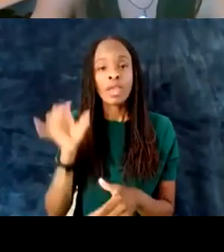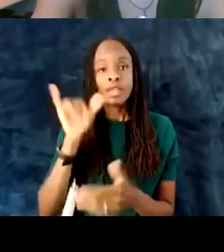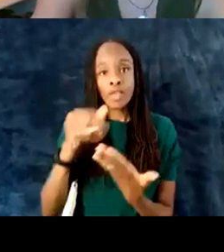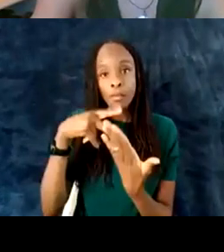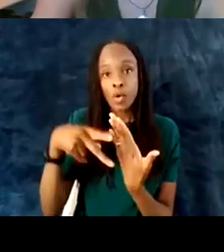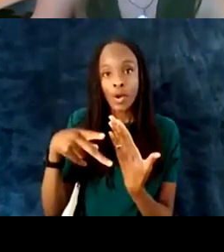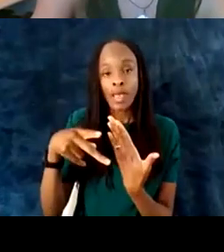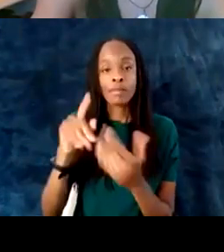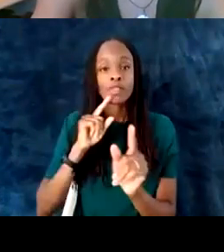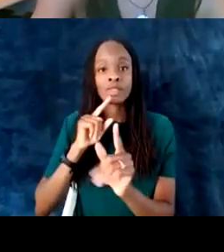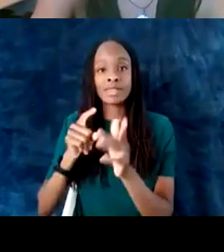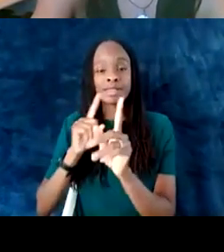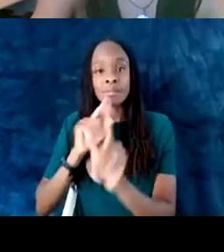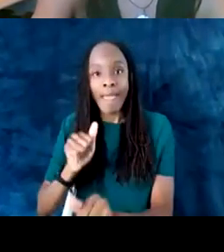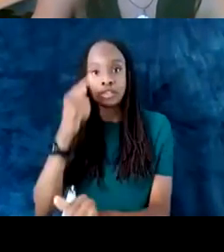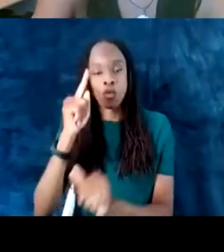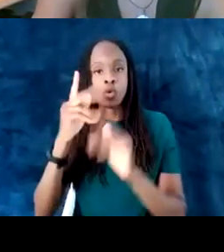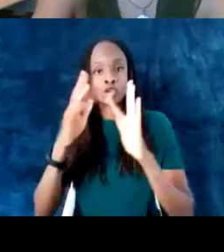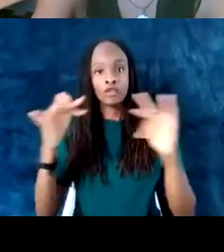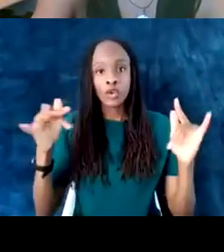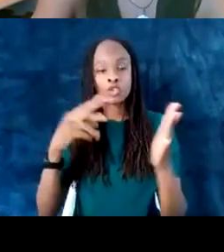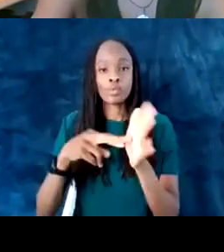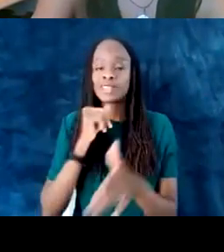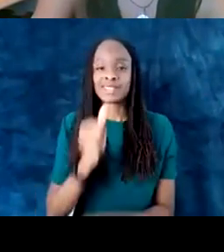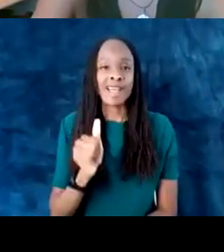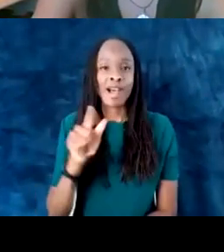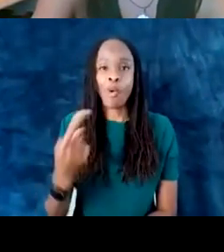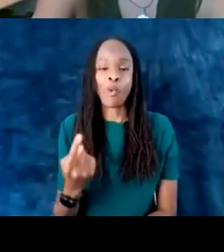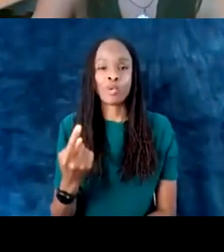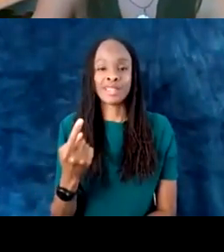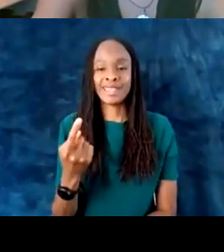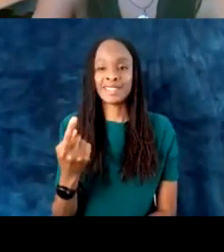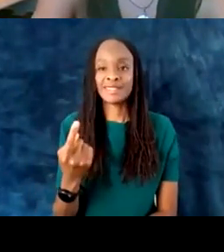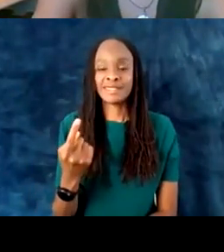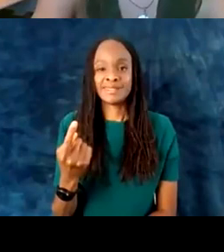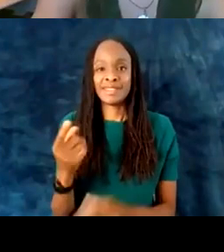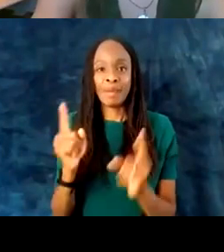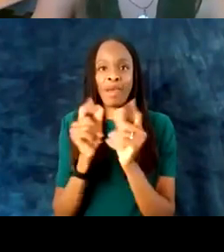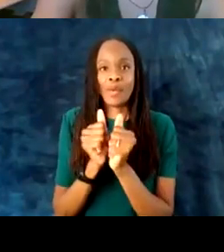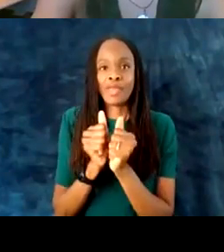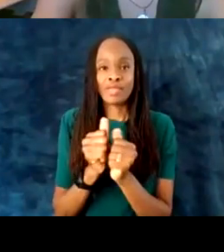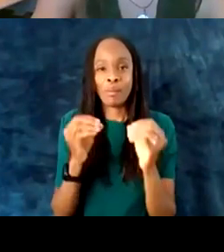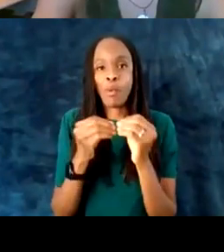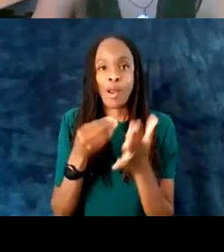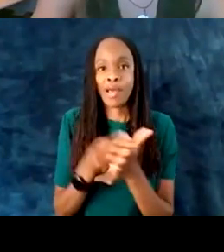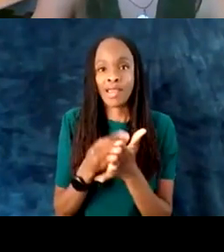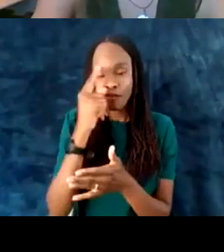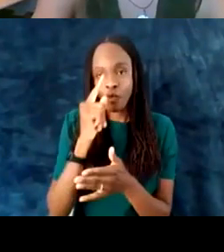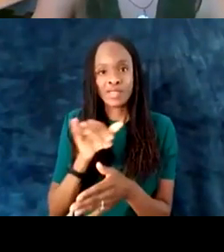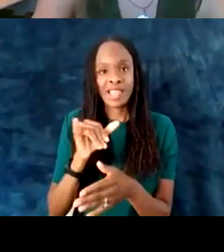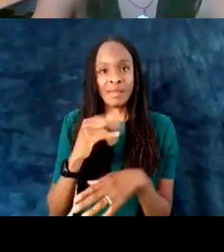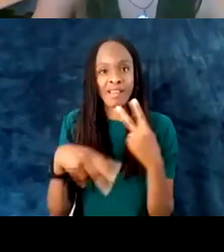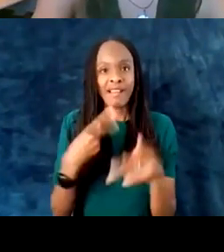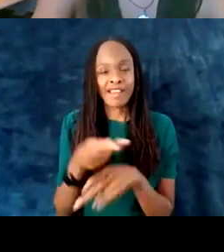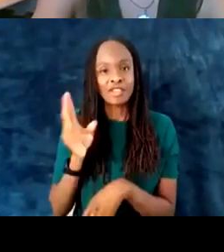that demands for diverse representation are not simply met with more money for the same kind of historically